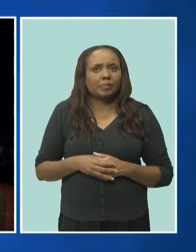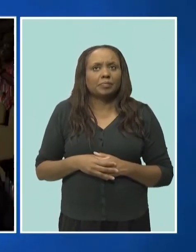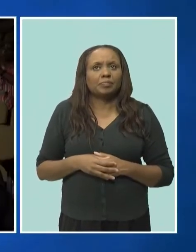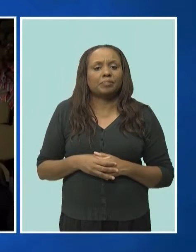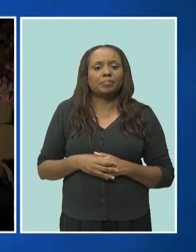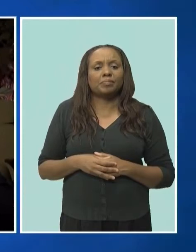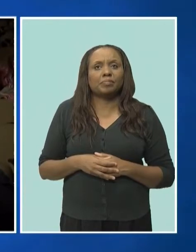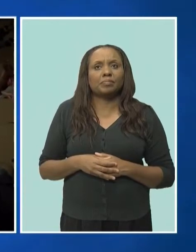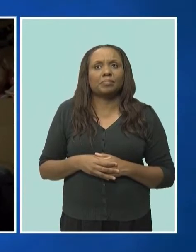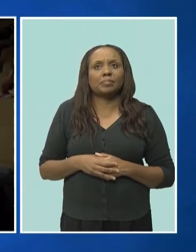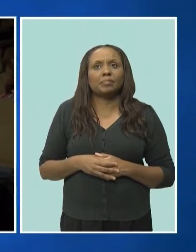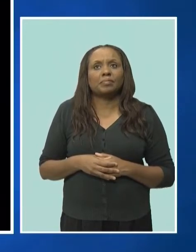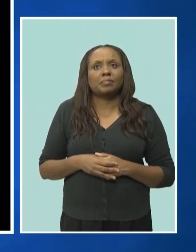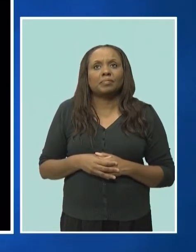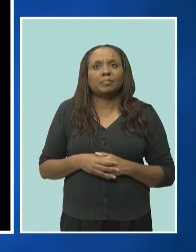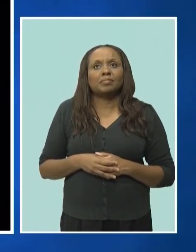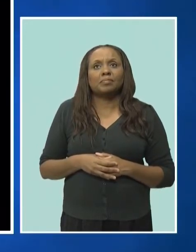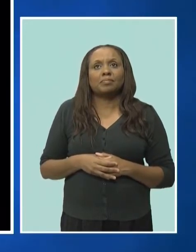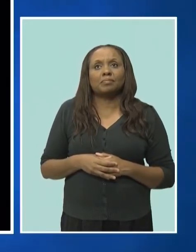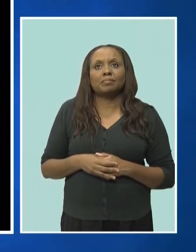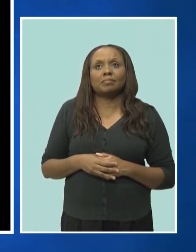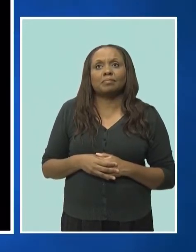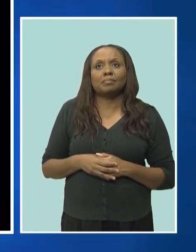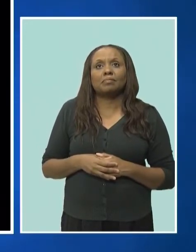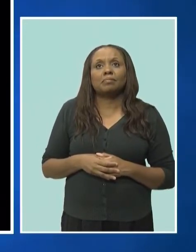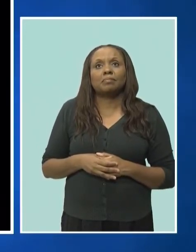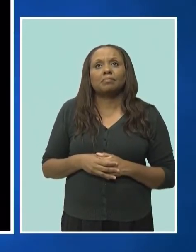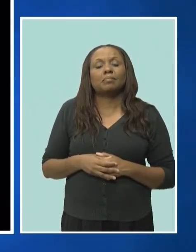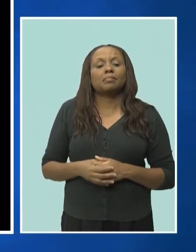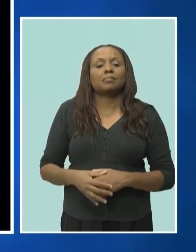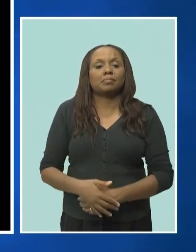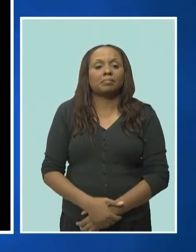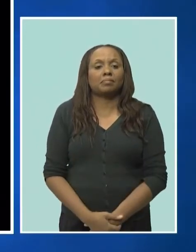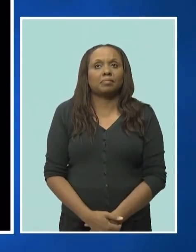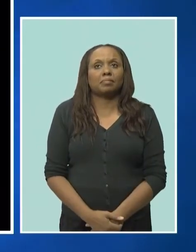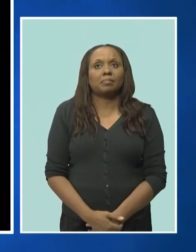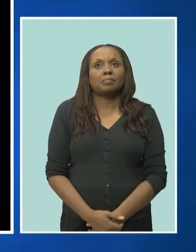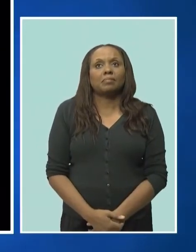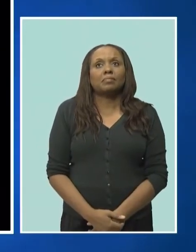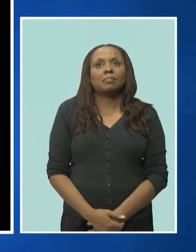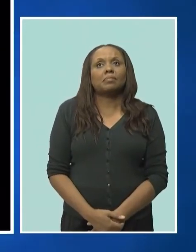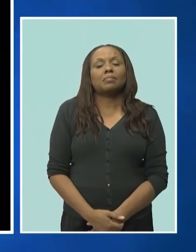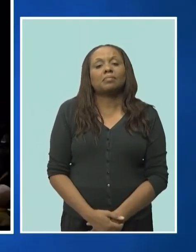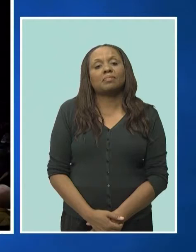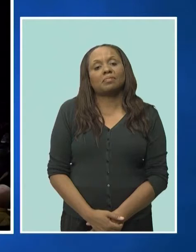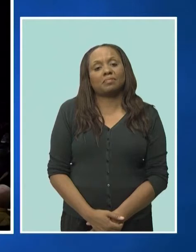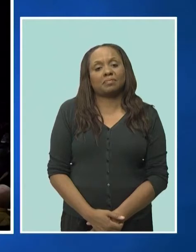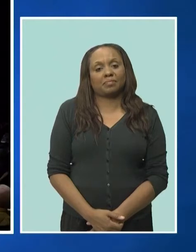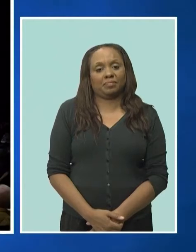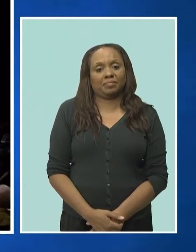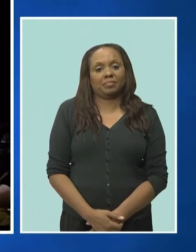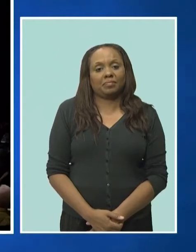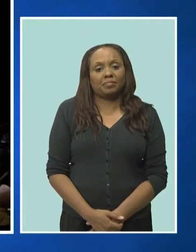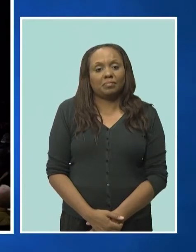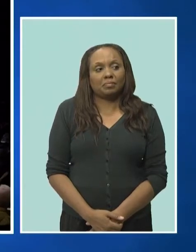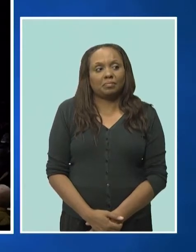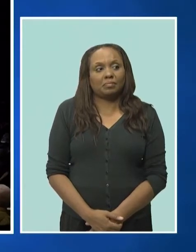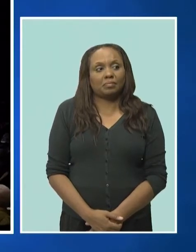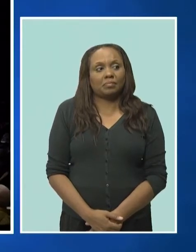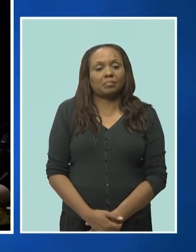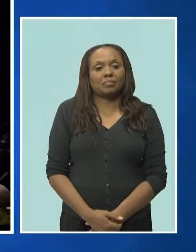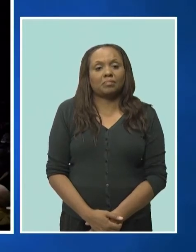It brought a sense beyond words and speeches that when we talk about being